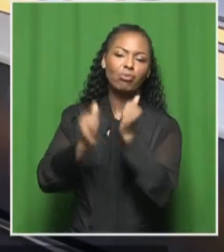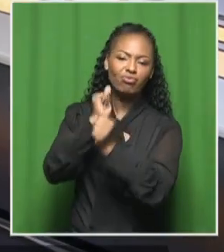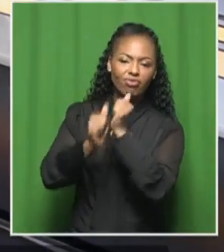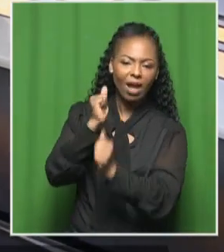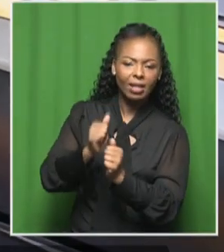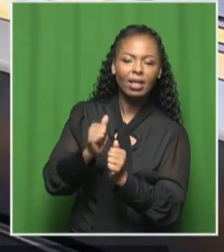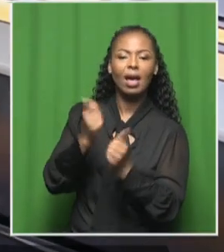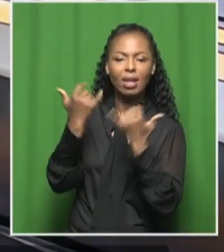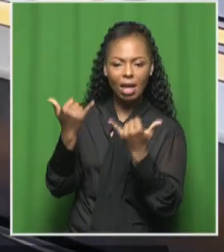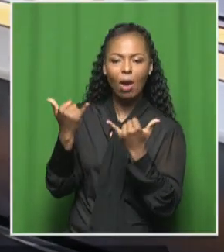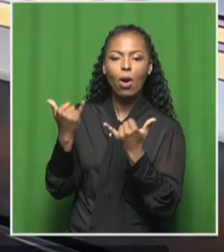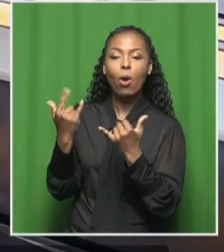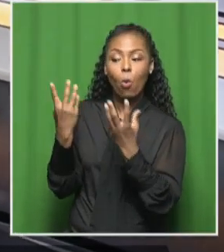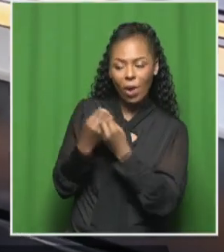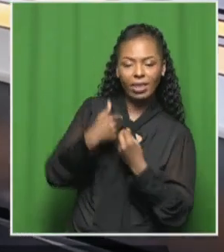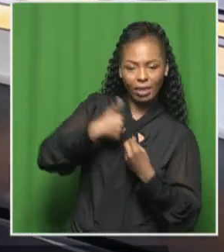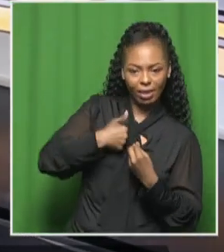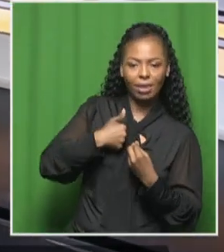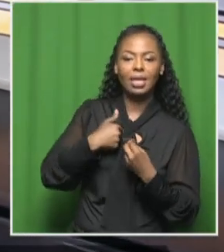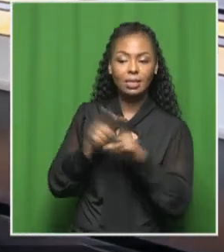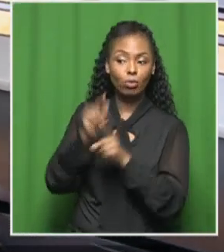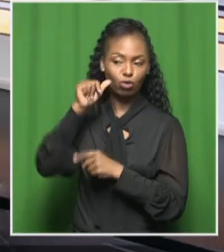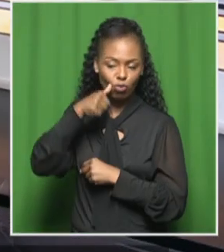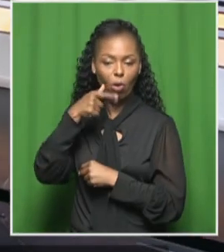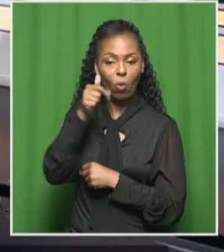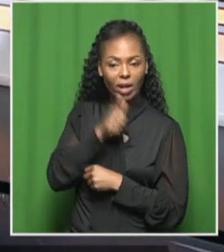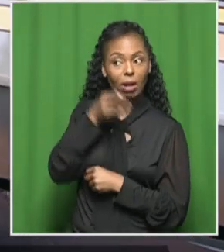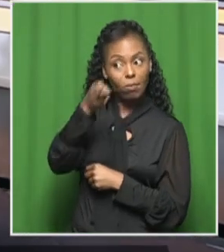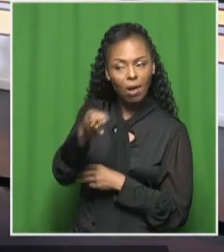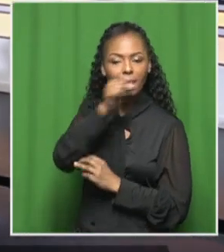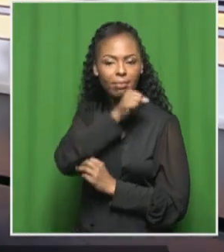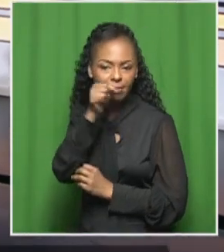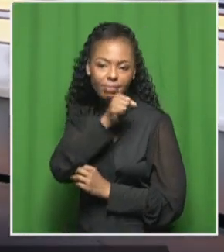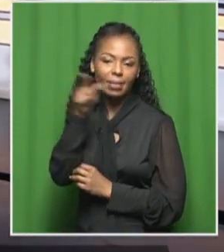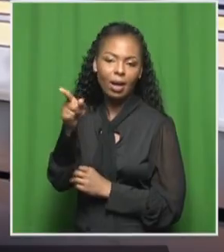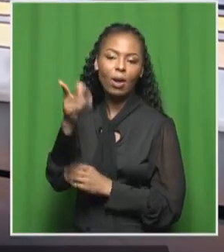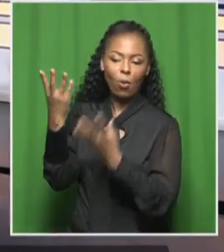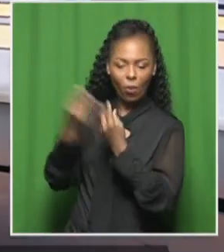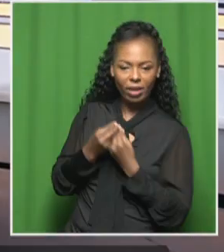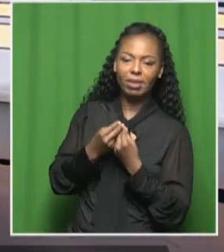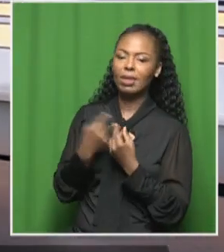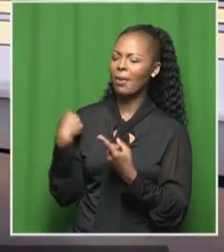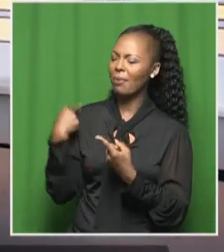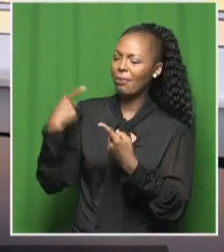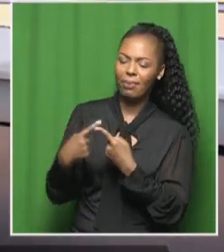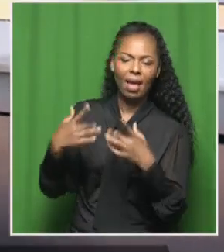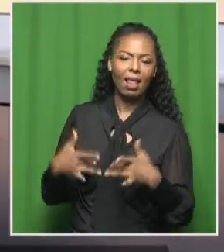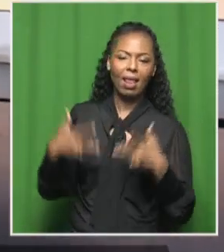me that's going to be with me tomorrow and Saturday as well. But, you know, so we've been doing this all my life. And